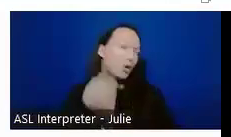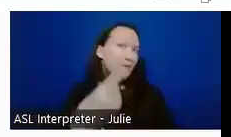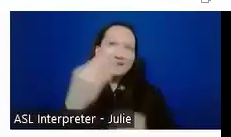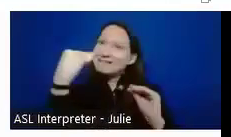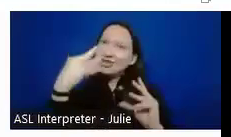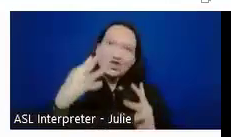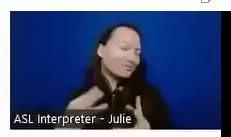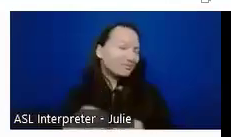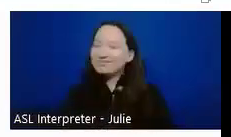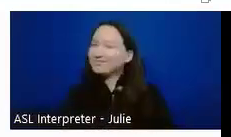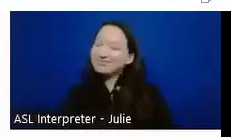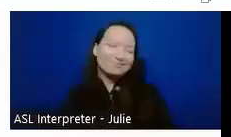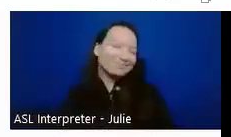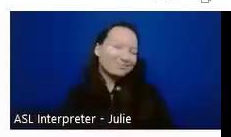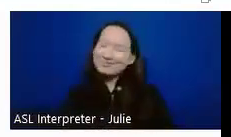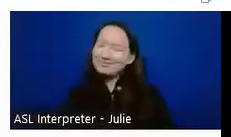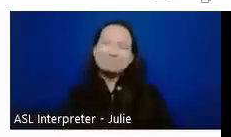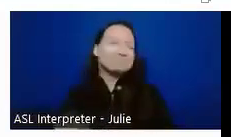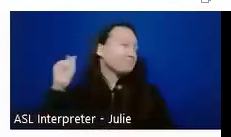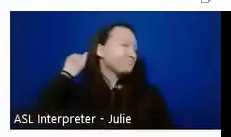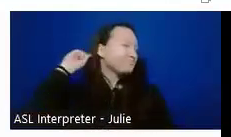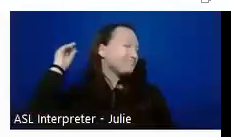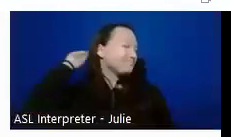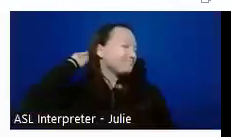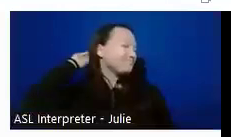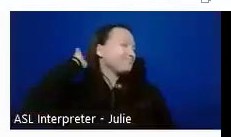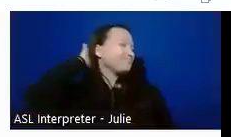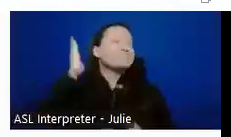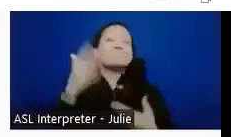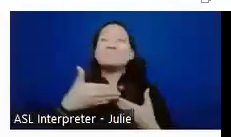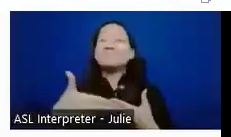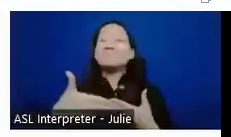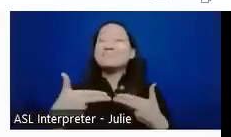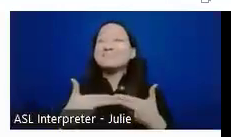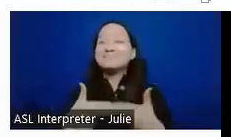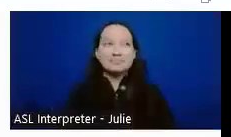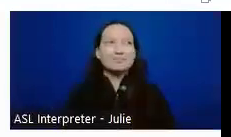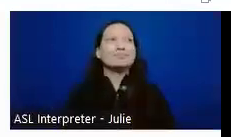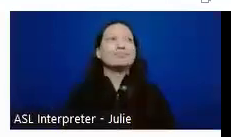teacher of these skills. So you need to keep that in mind. Next slide.